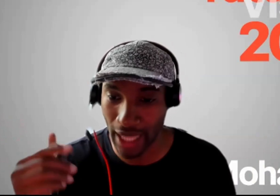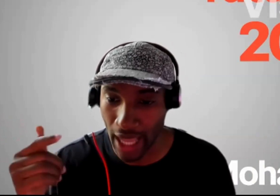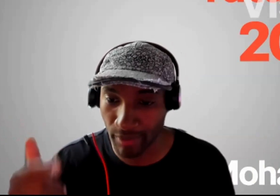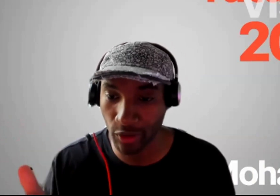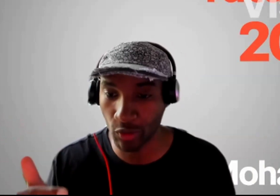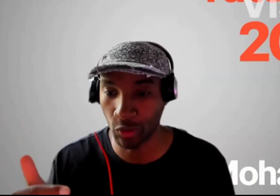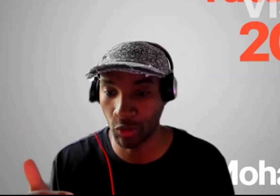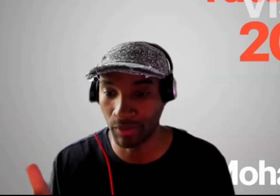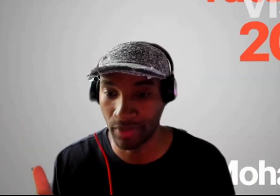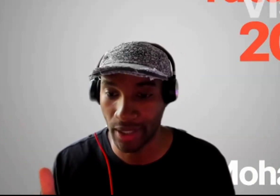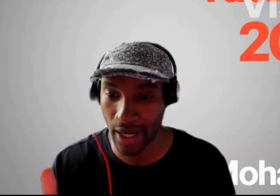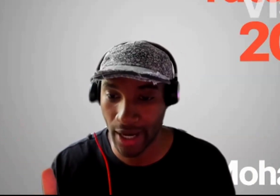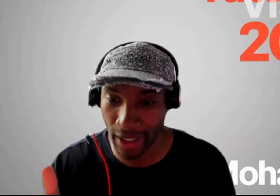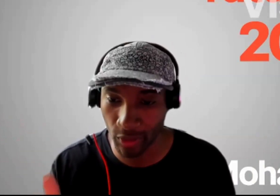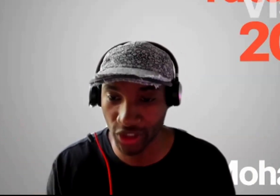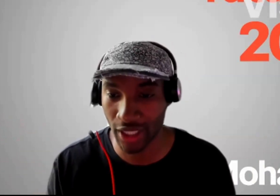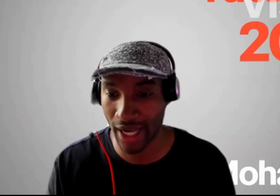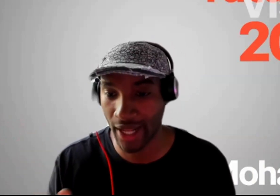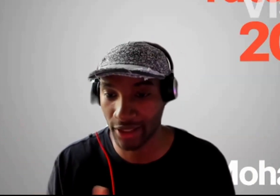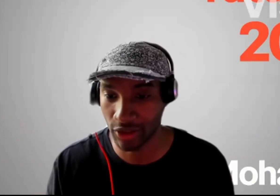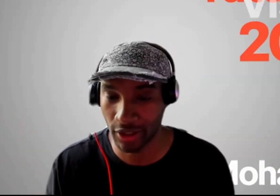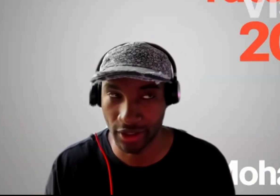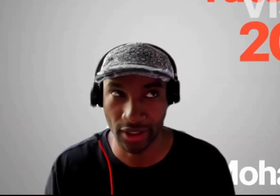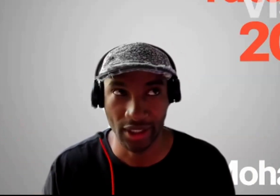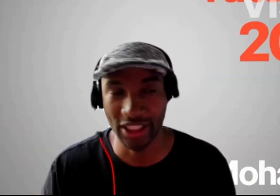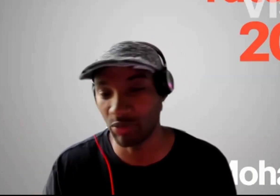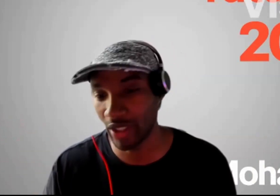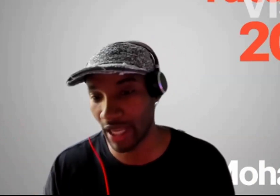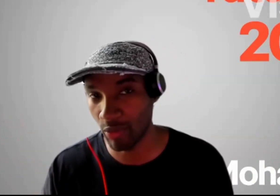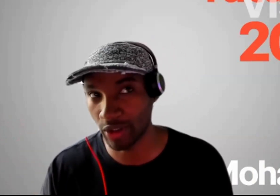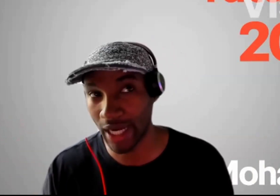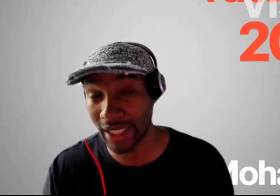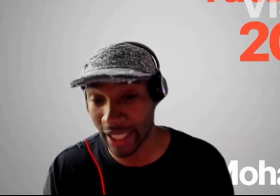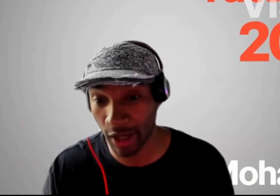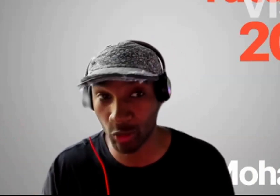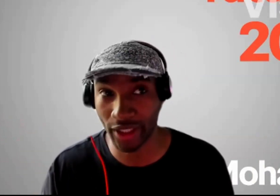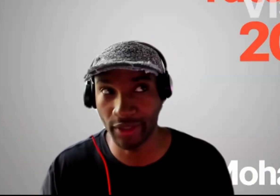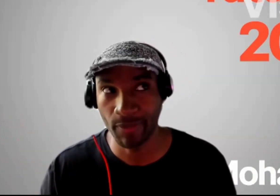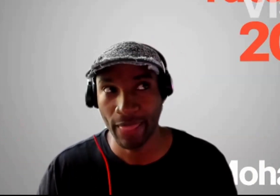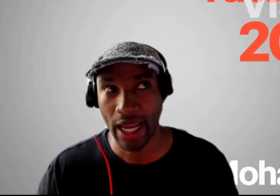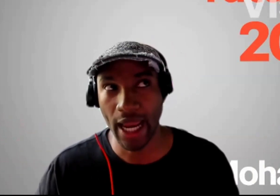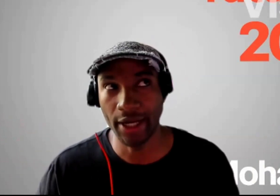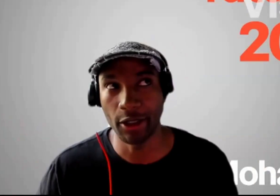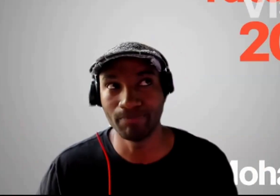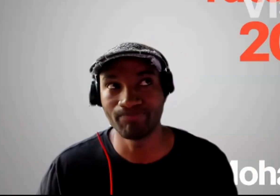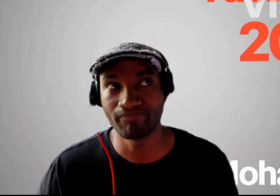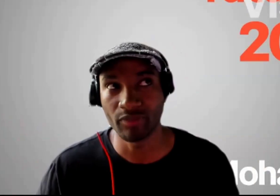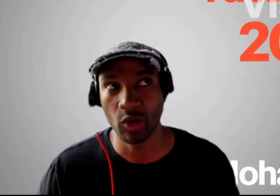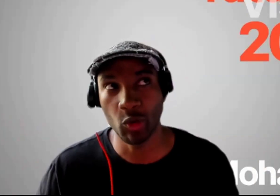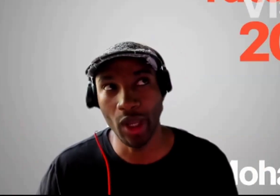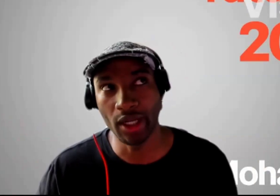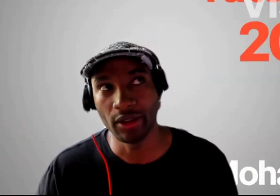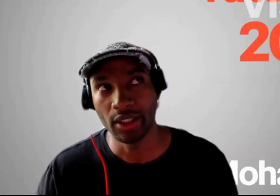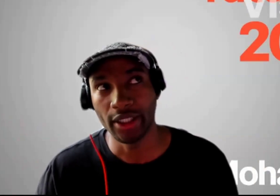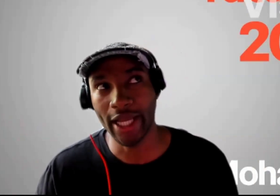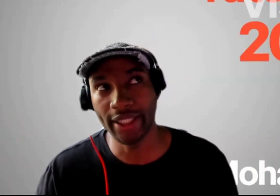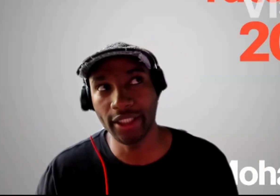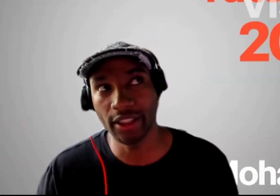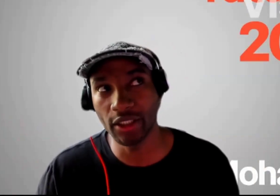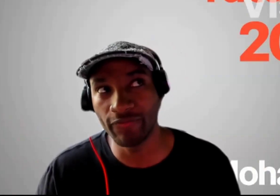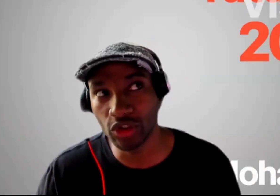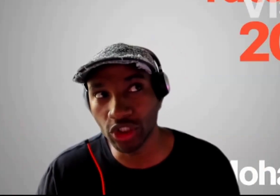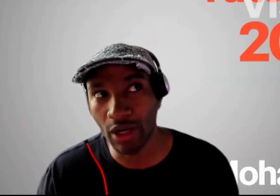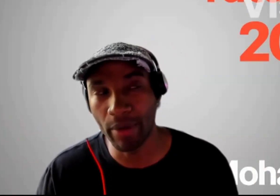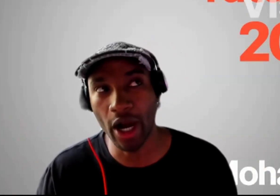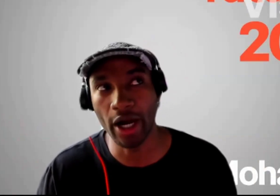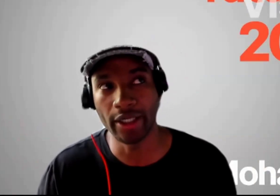sure that I am in the room and my question and answer is pretty important, and they are doing it. And well, regarding